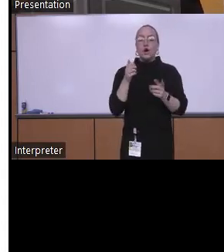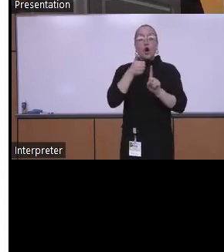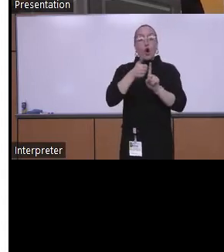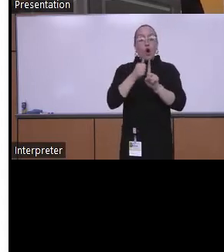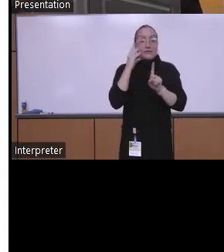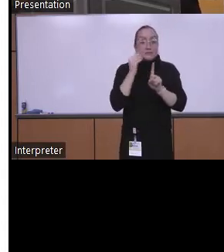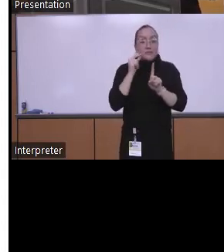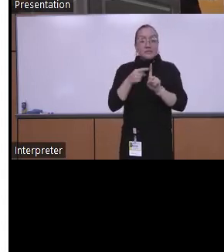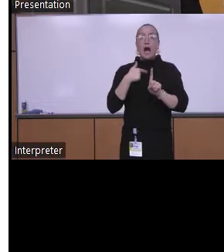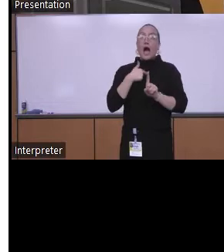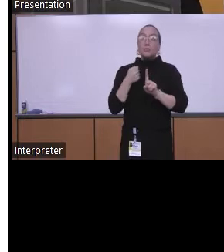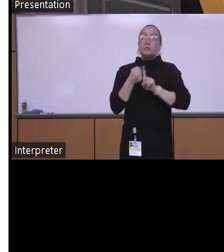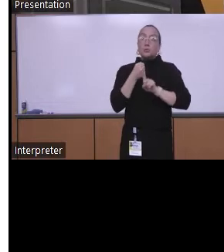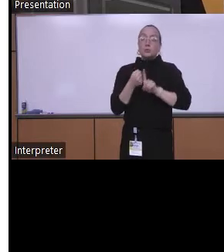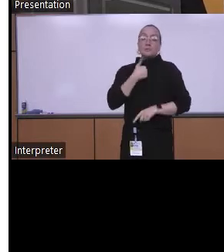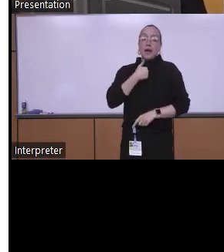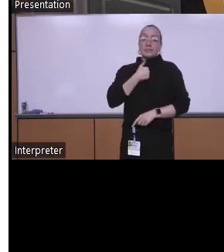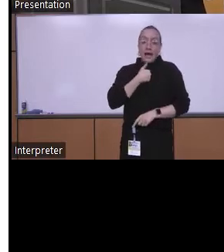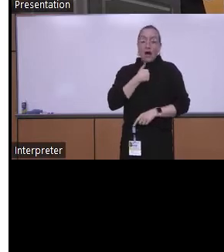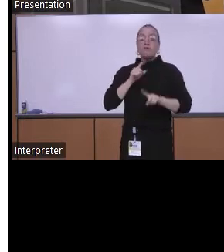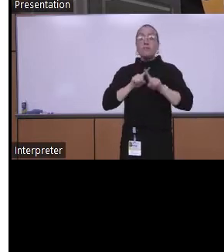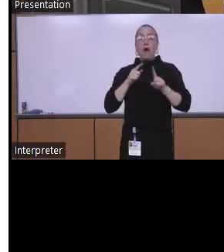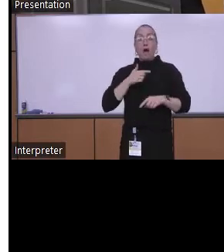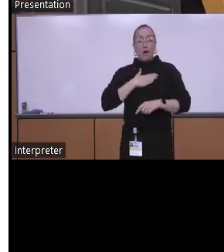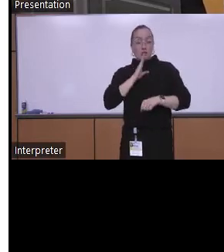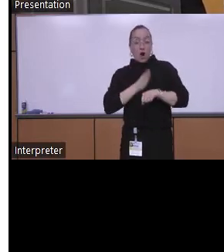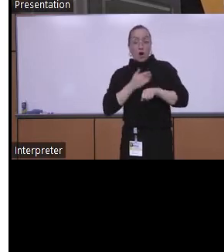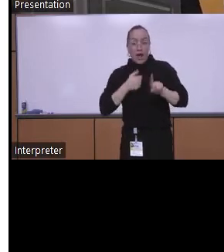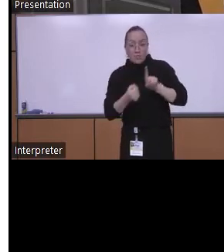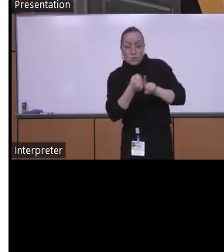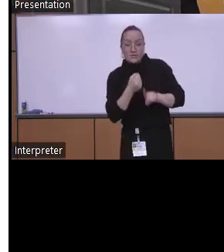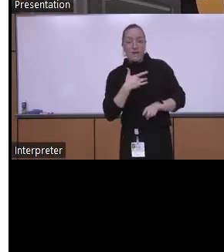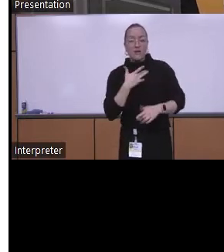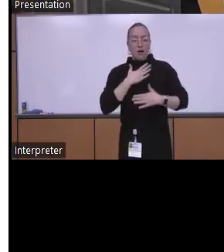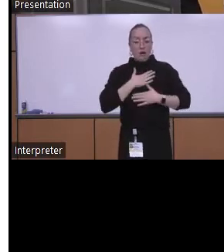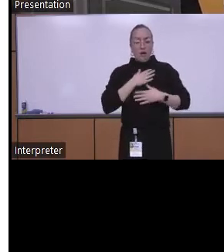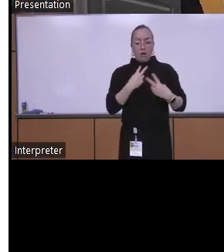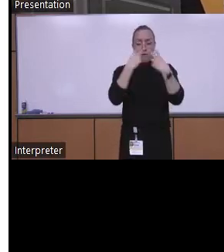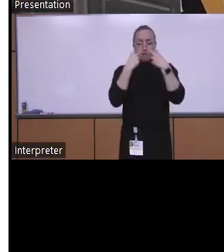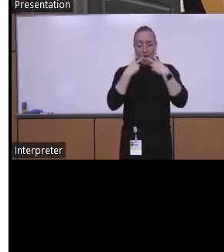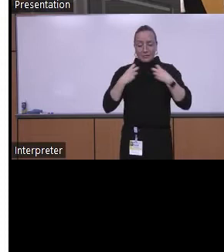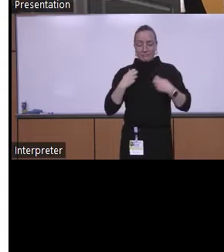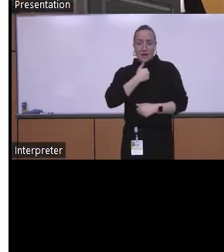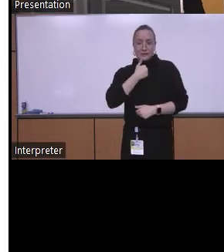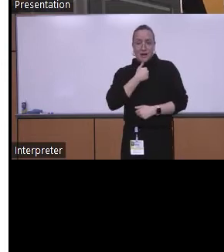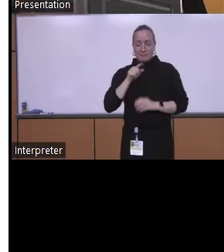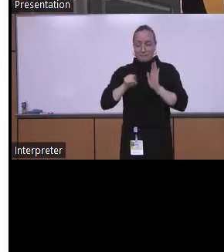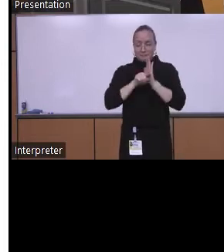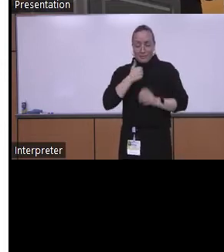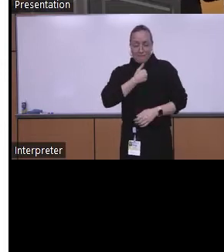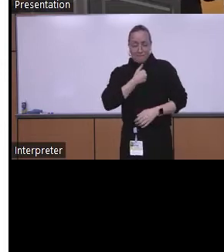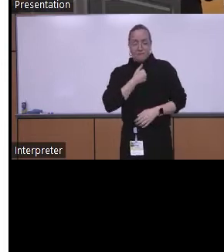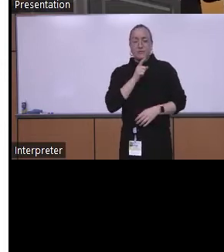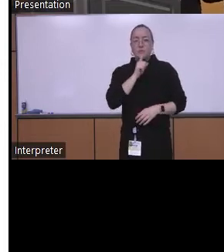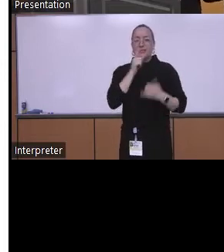own experience as an abused child and added that the daughter she abused, quote, reflected her negative self, end of quote. Mondale asked, is this